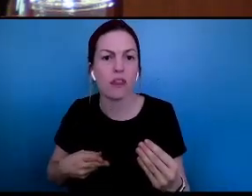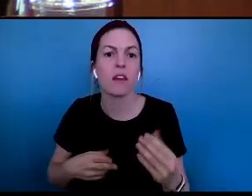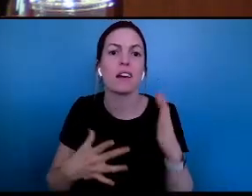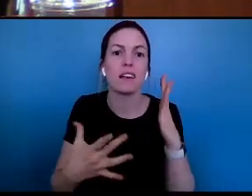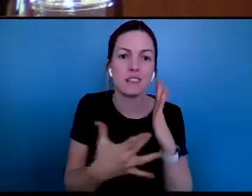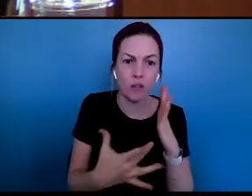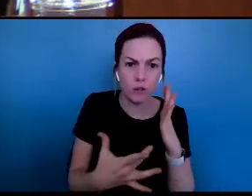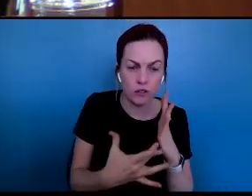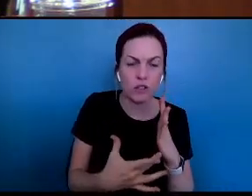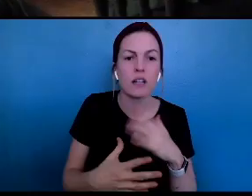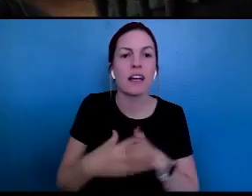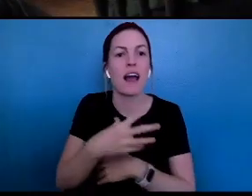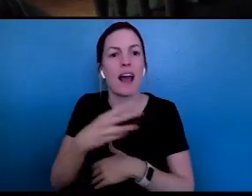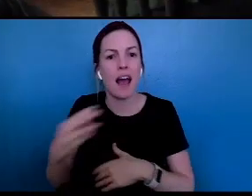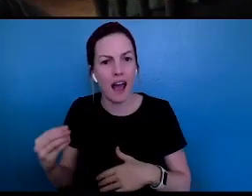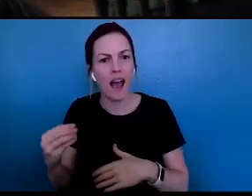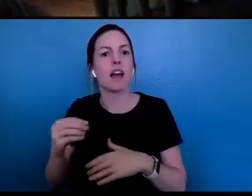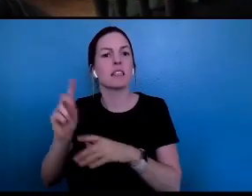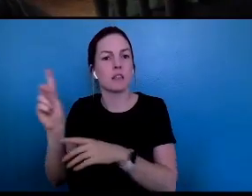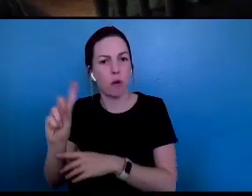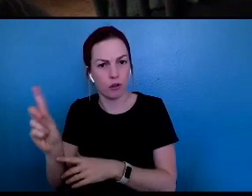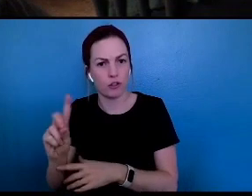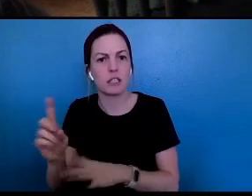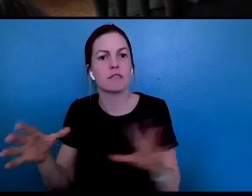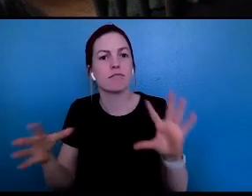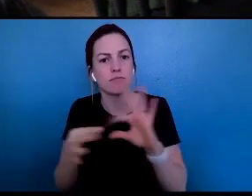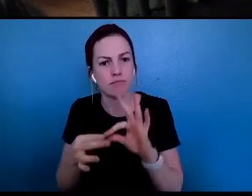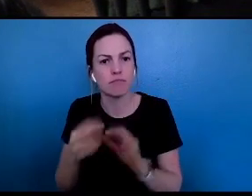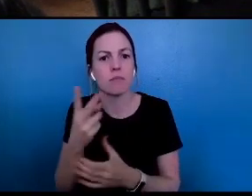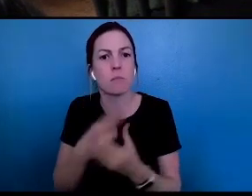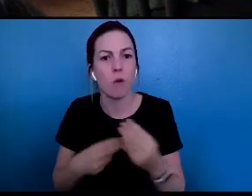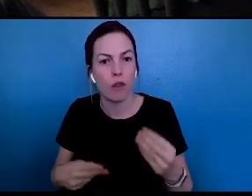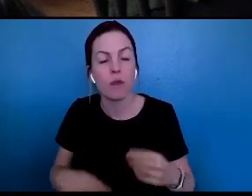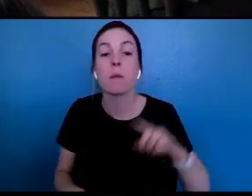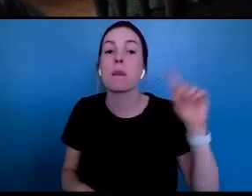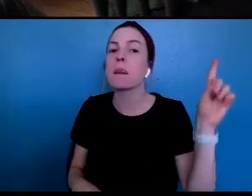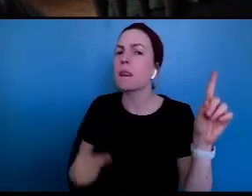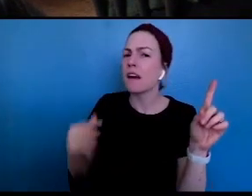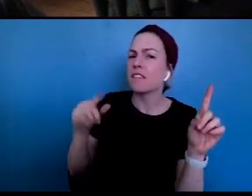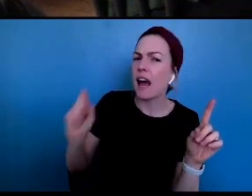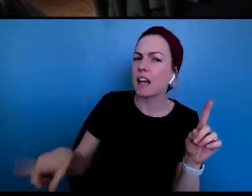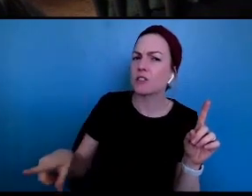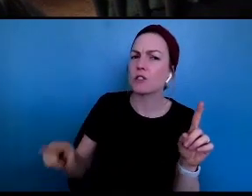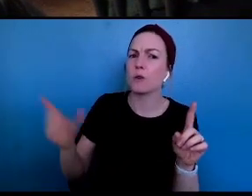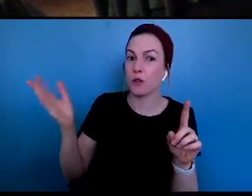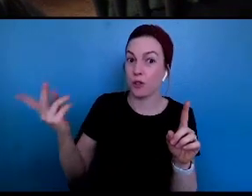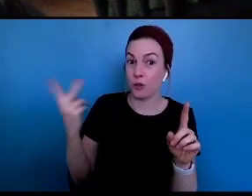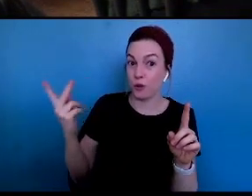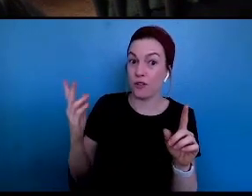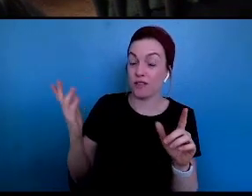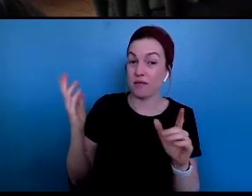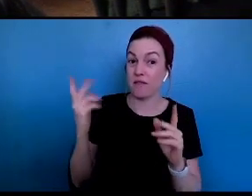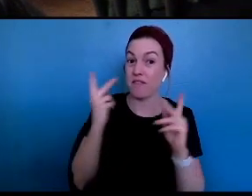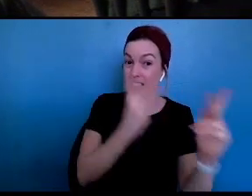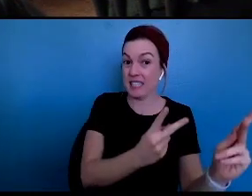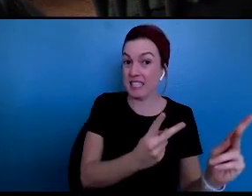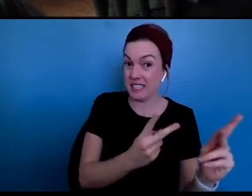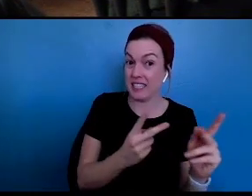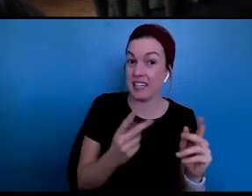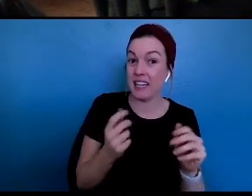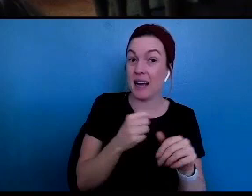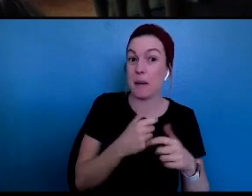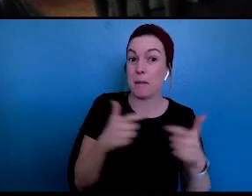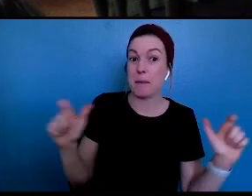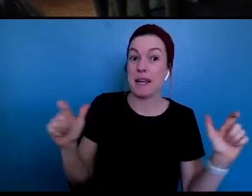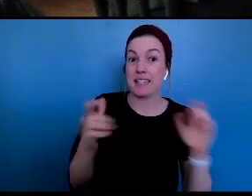social media. Oh, so I have to ask you very quickly. You and I were both at a major tech company this week and at a conference, and I